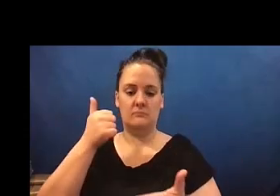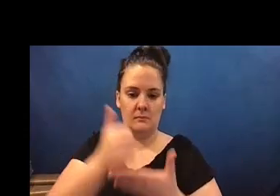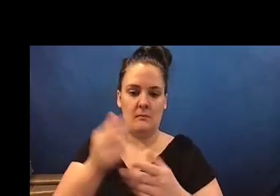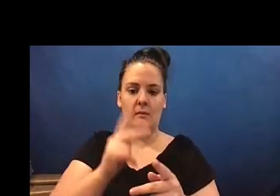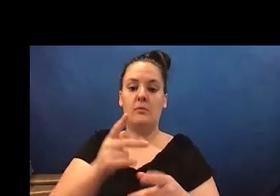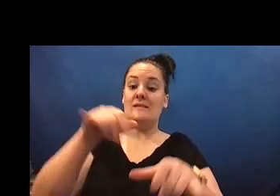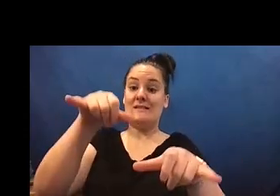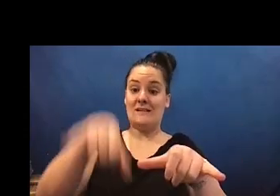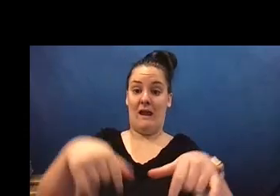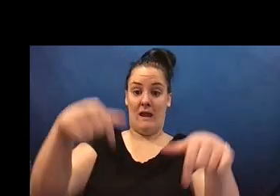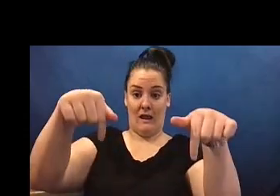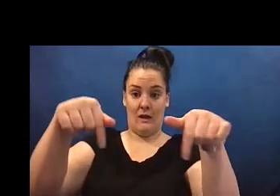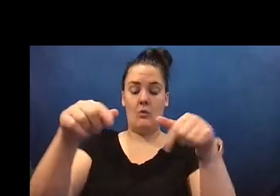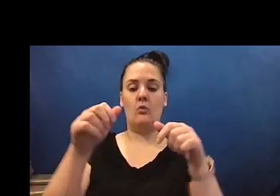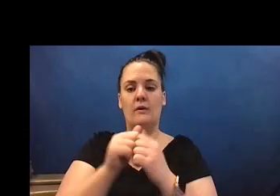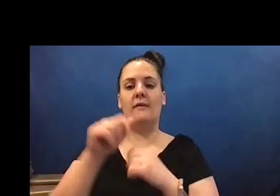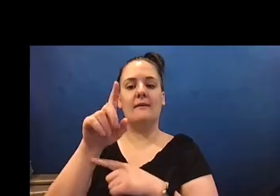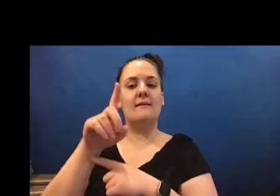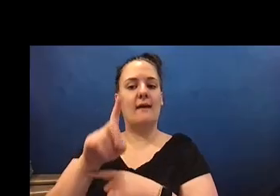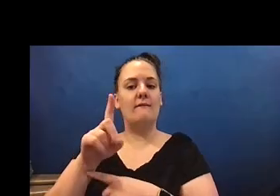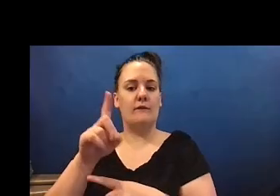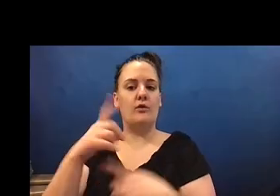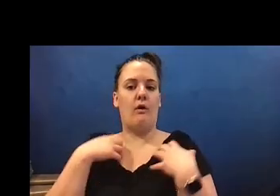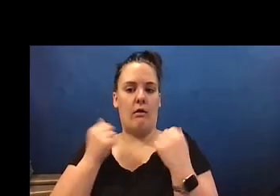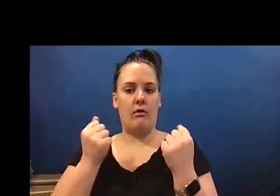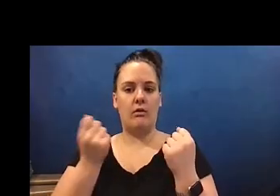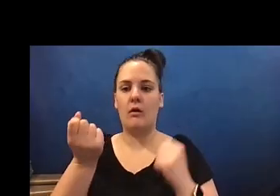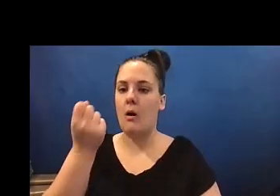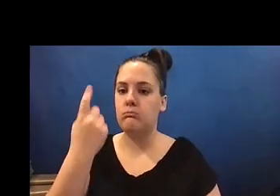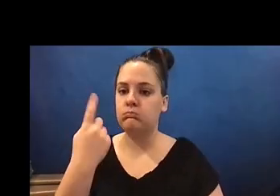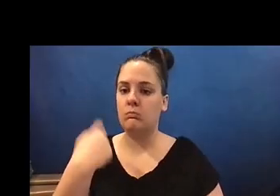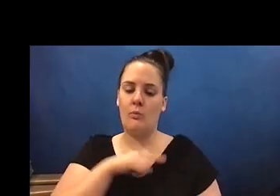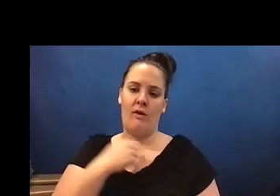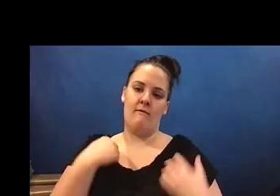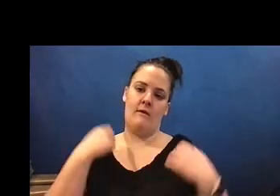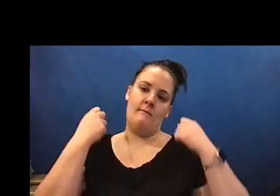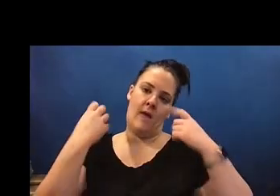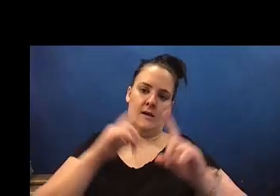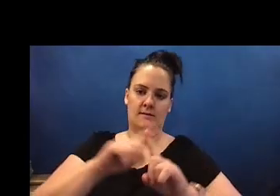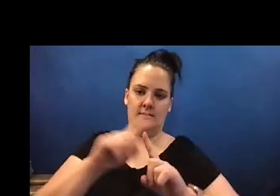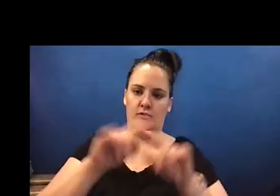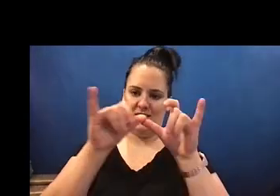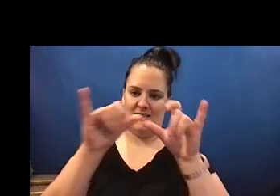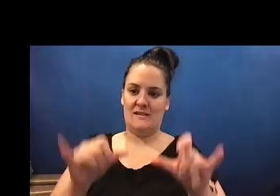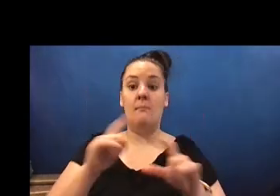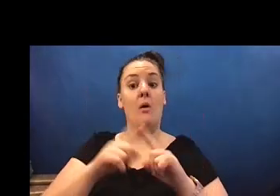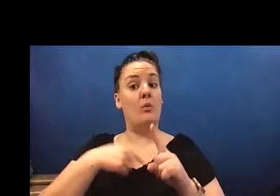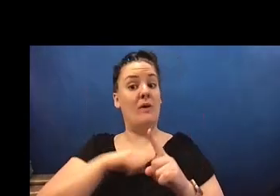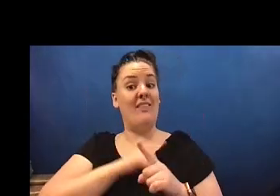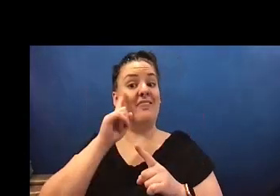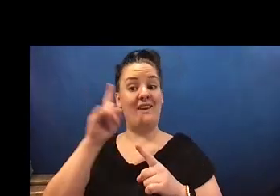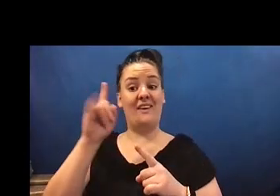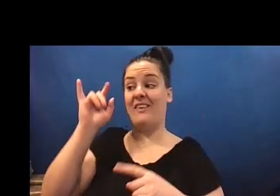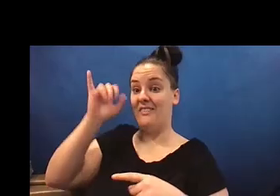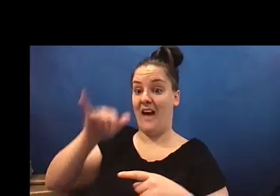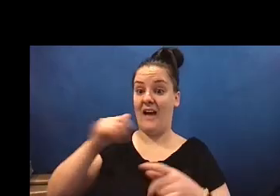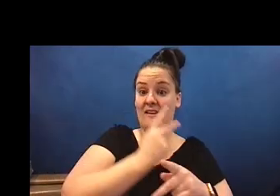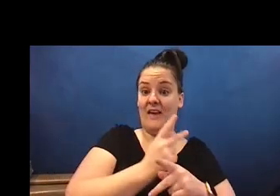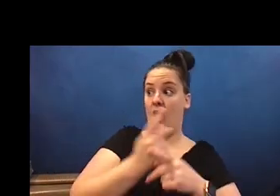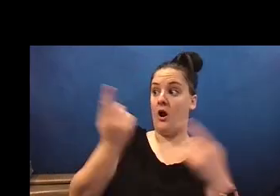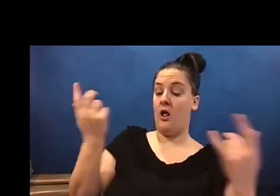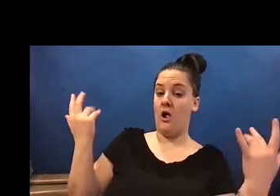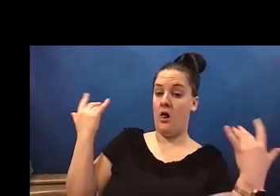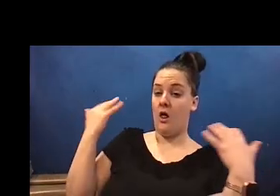we participate with many other systems. But we think that integrated care and the fact that all of